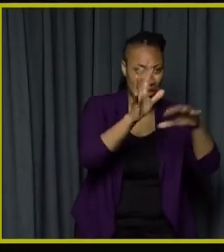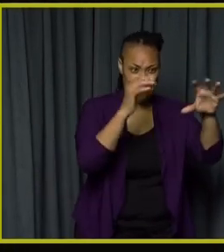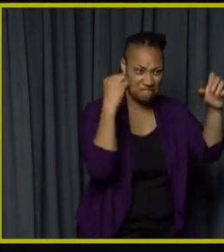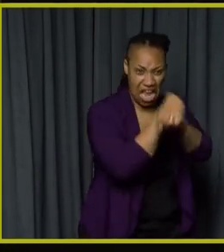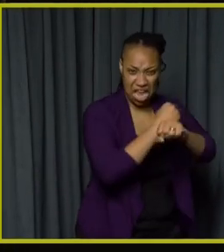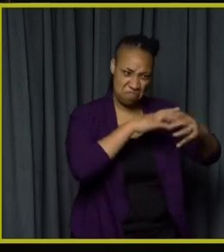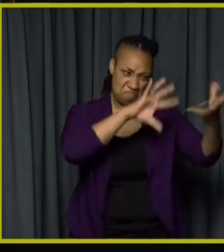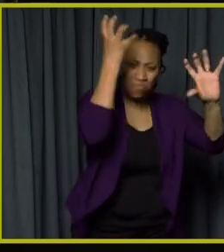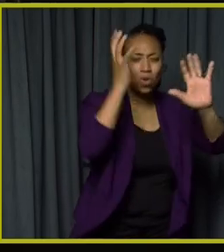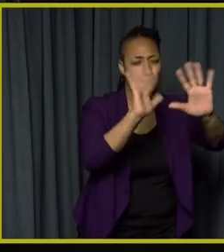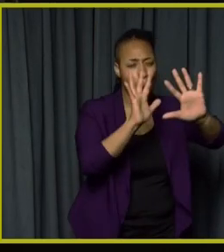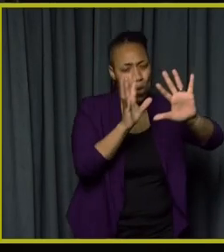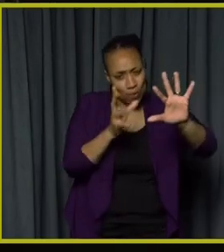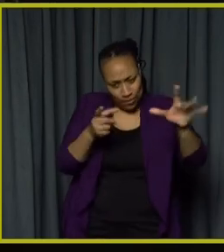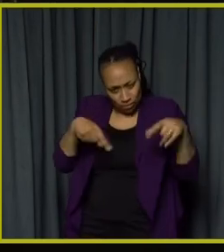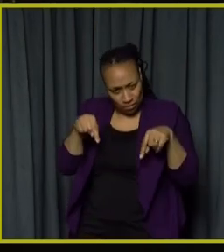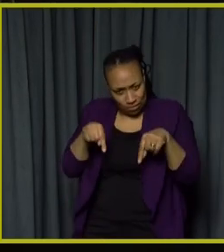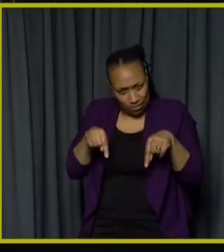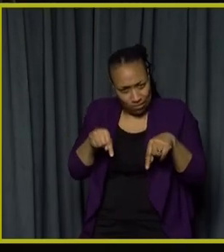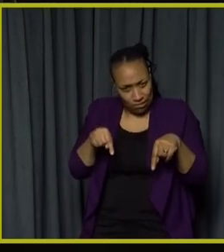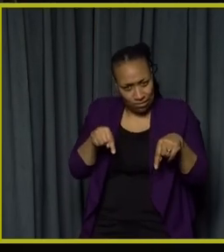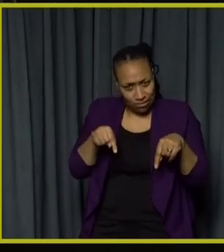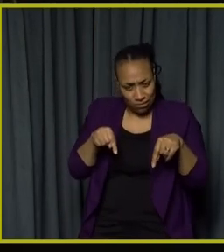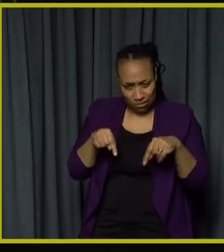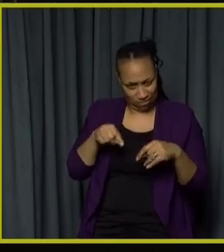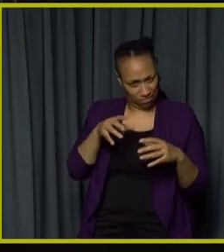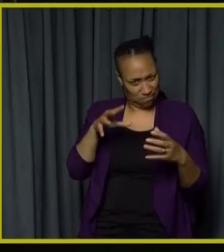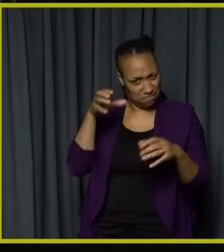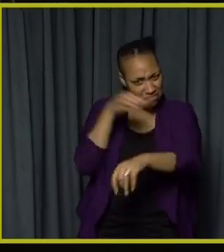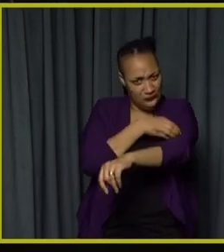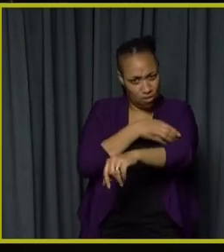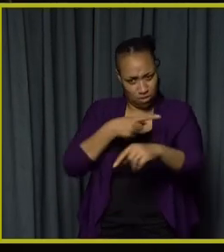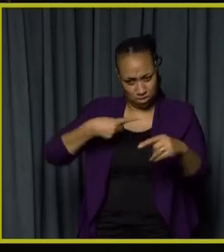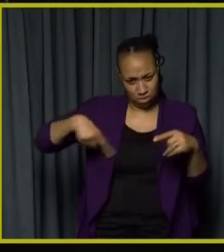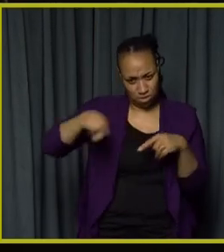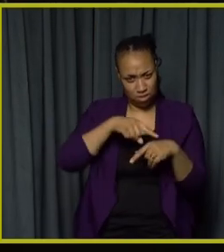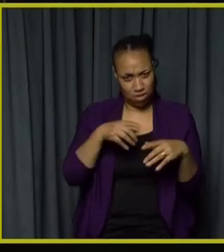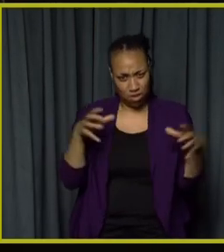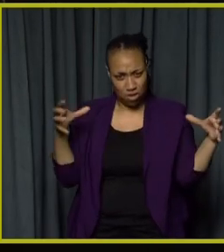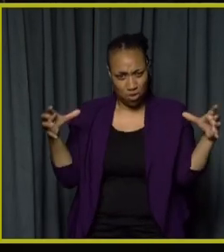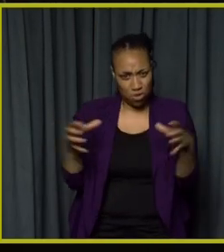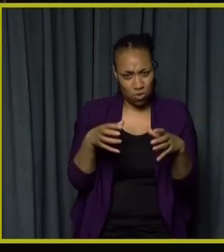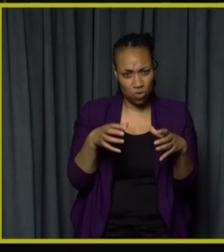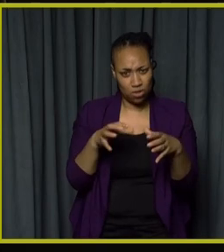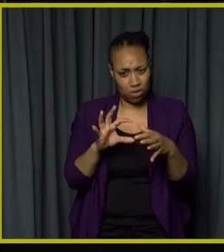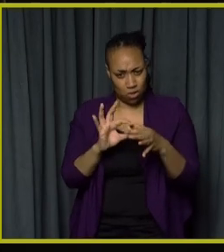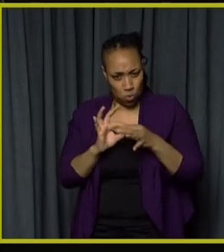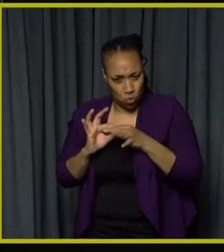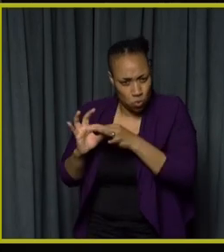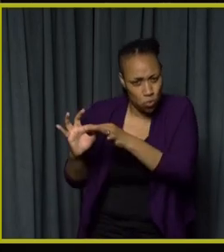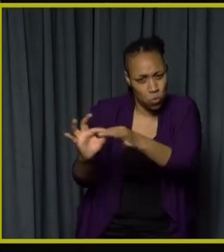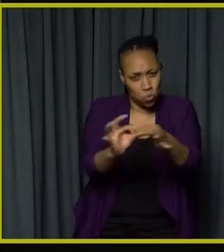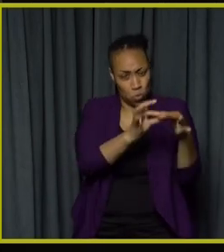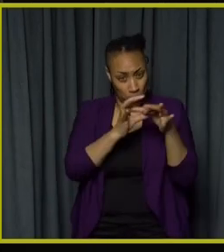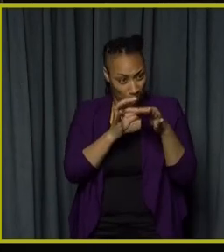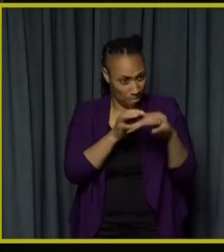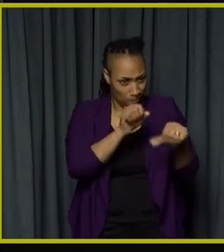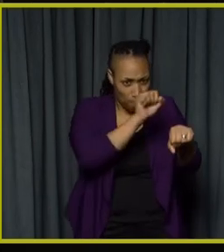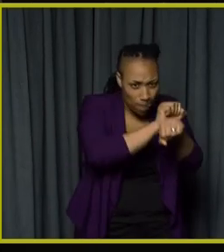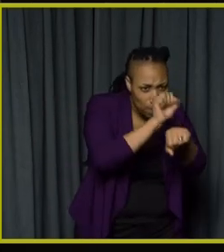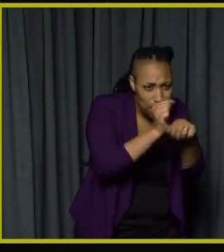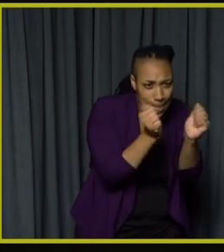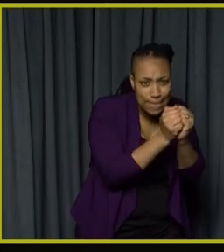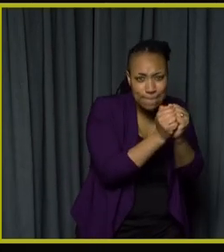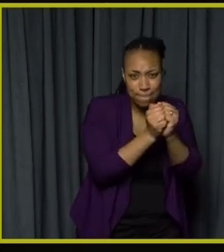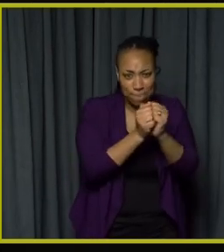past time. It's our time. And when we come together and vote together and work together, we can change and remake the systems of government